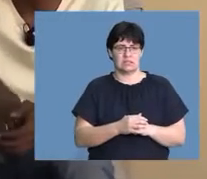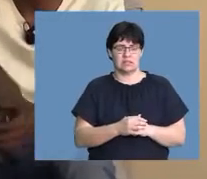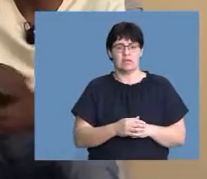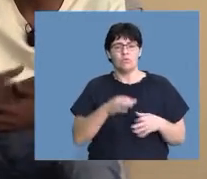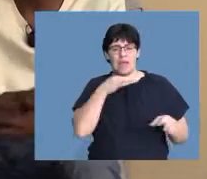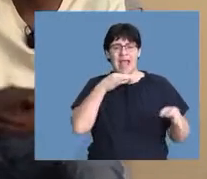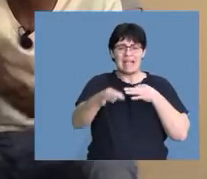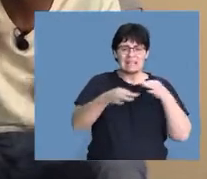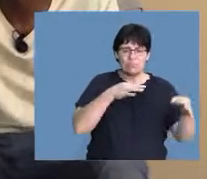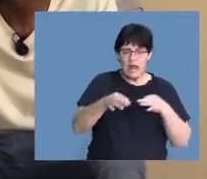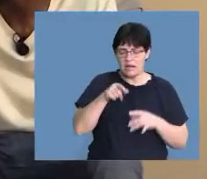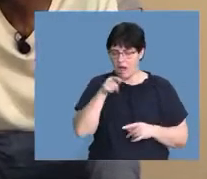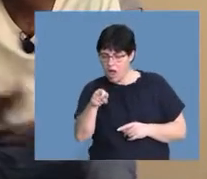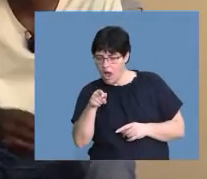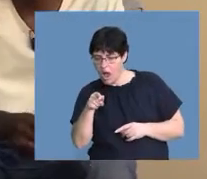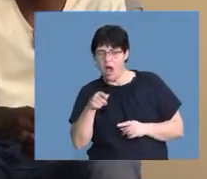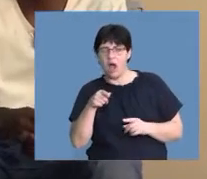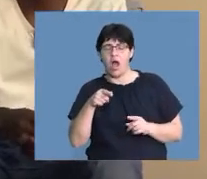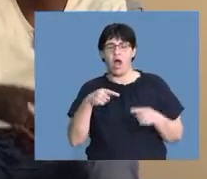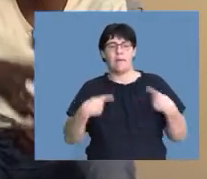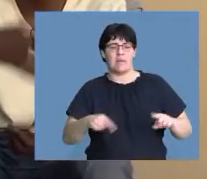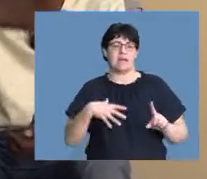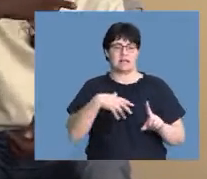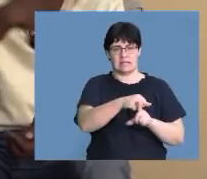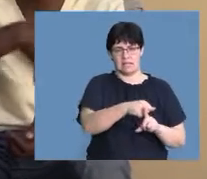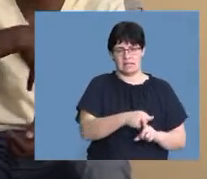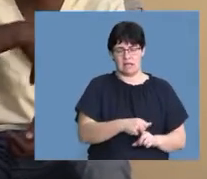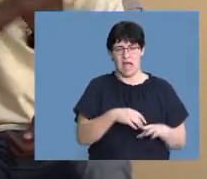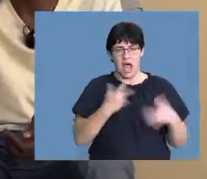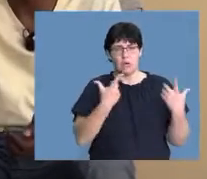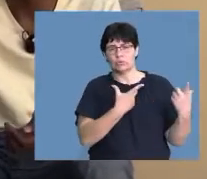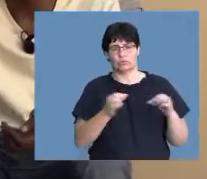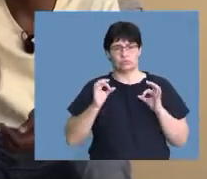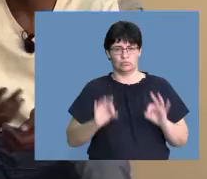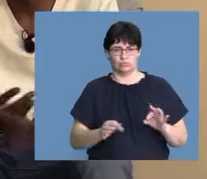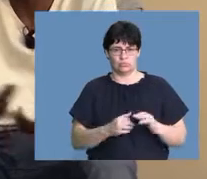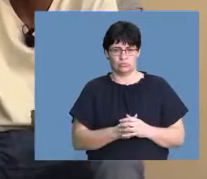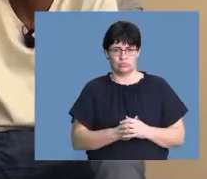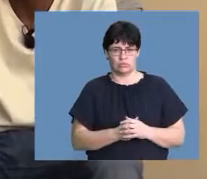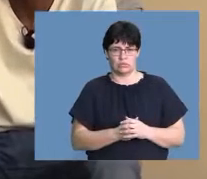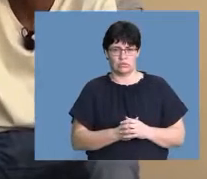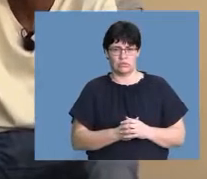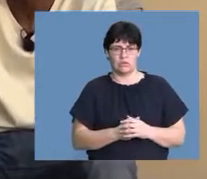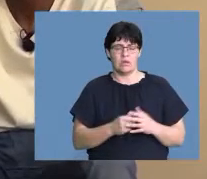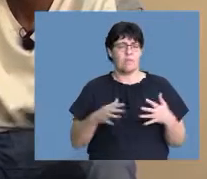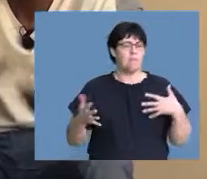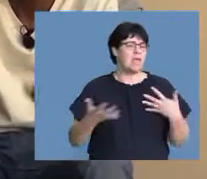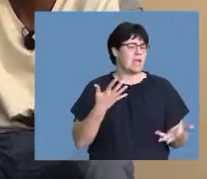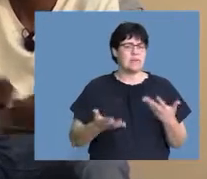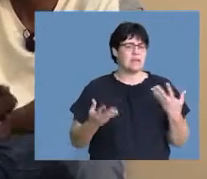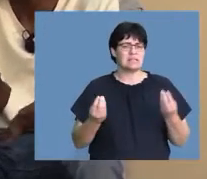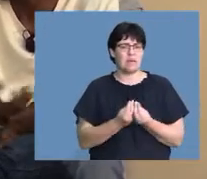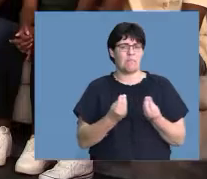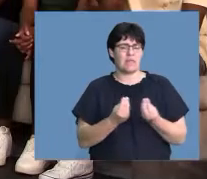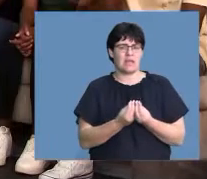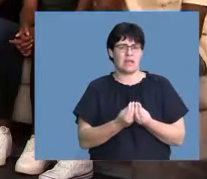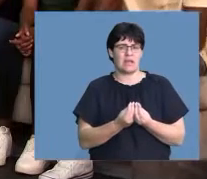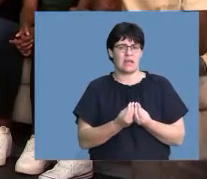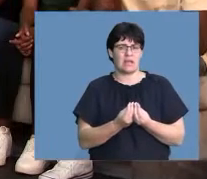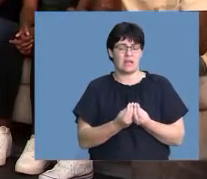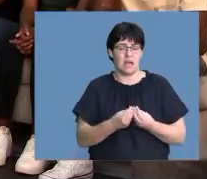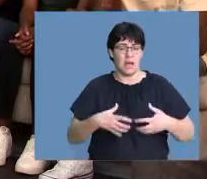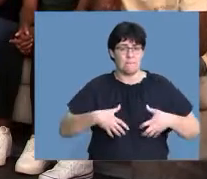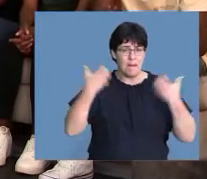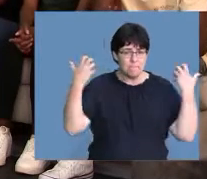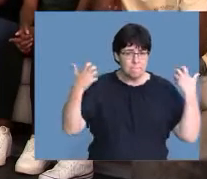described, somebody vanishes, some, block, maybe some, do they get angry?